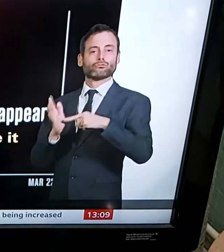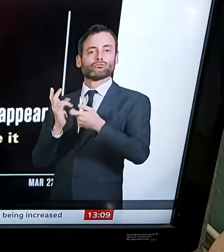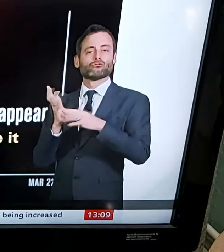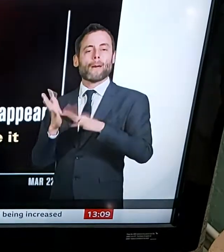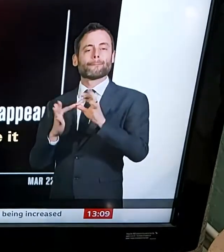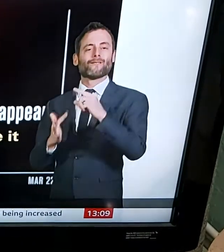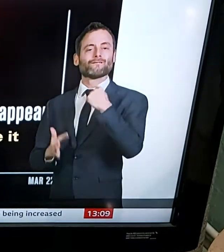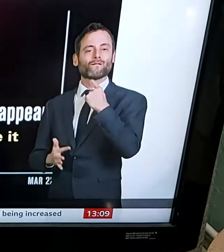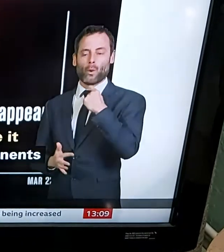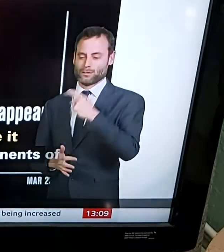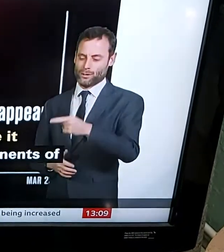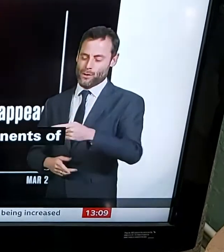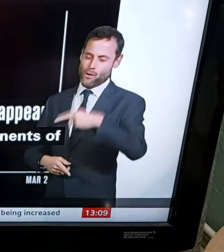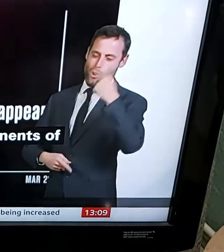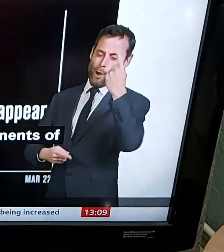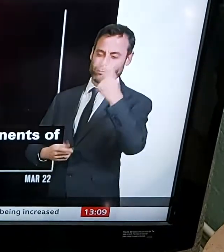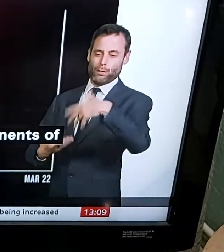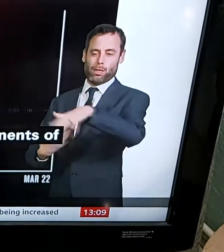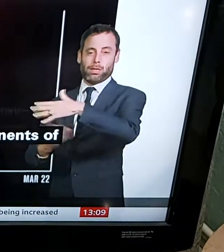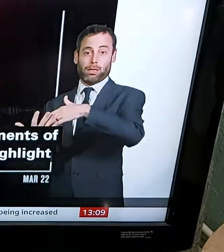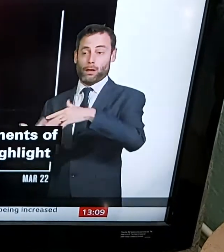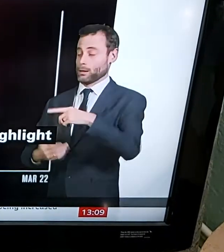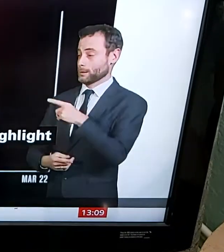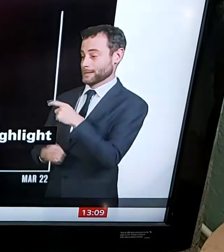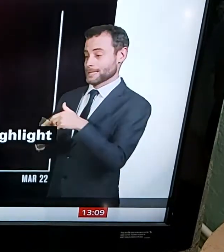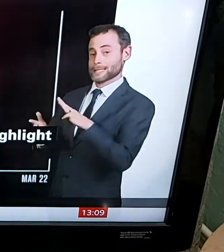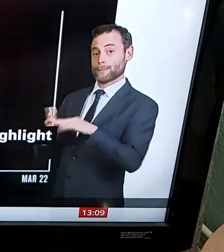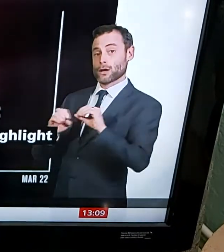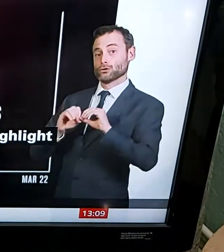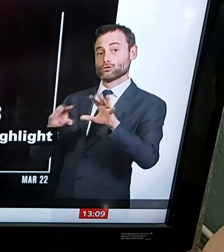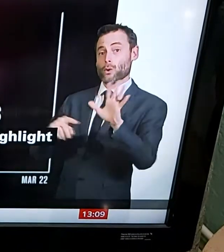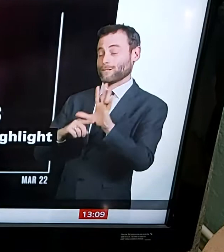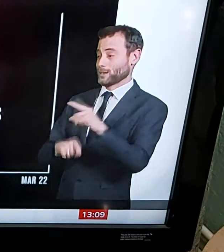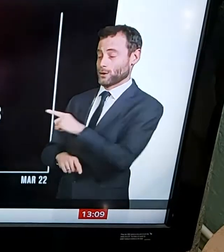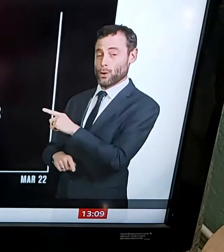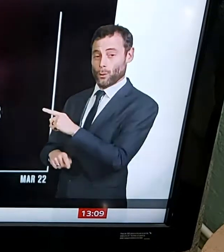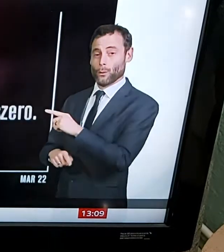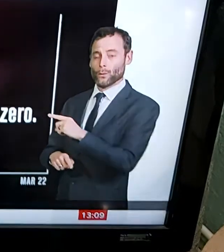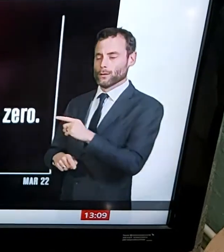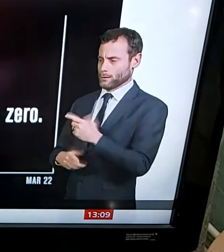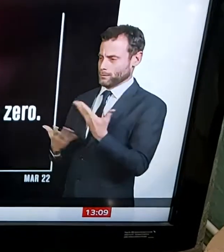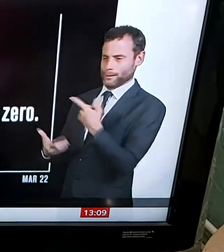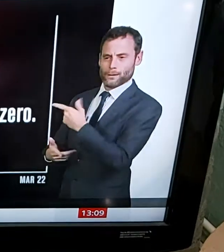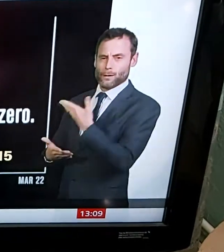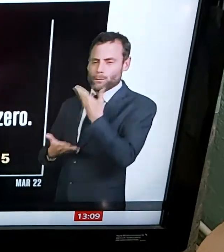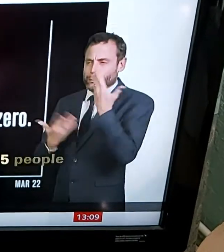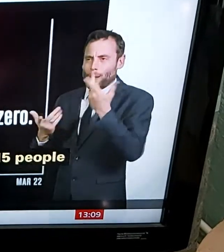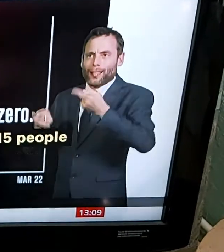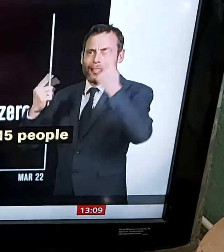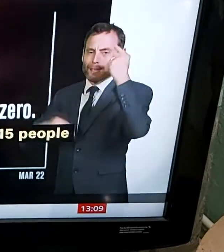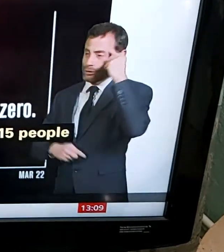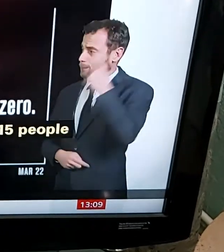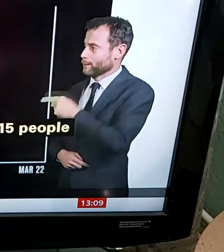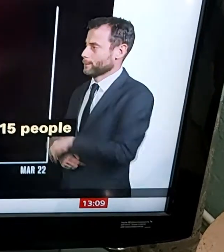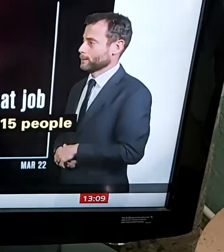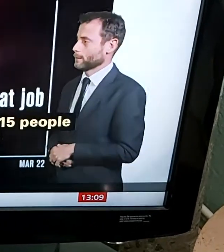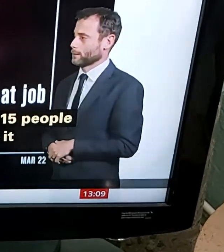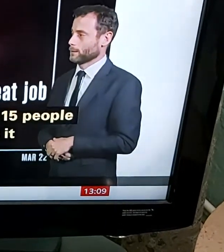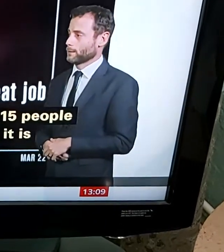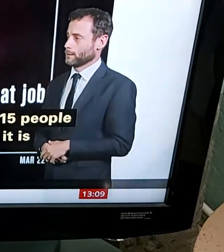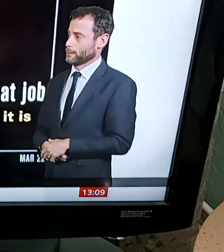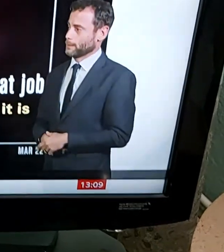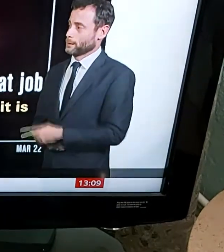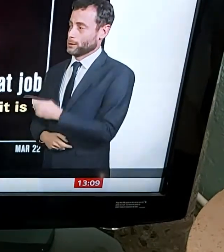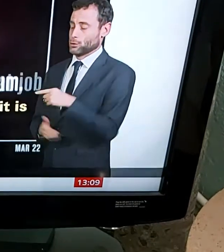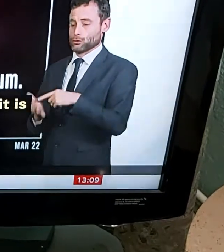highlight what they see as a lack of leadership. When you have 15 people, and within a couple of days it's going to be down to close to zero.